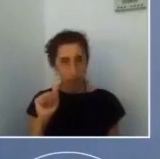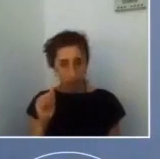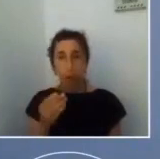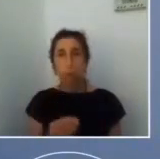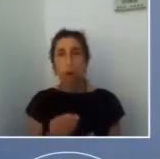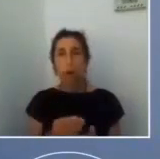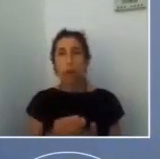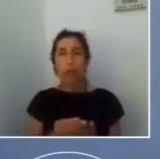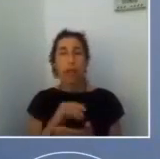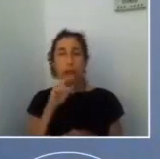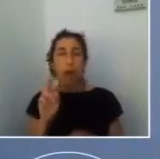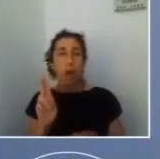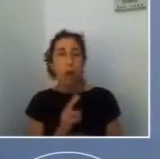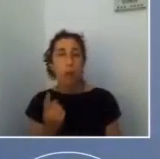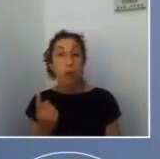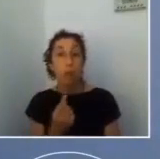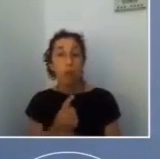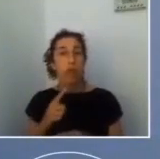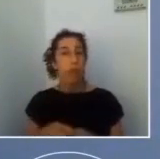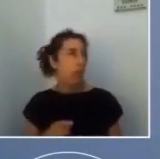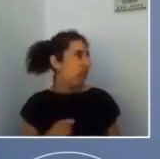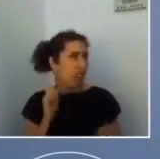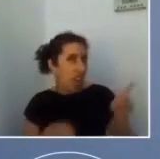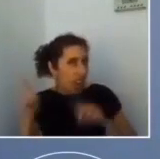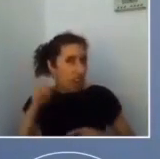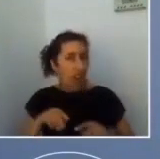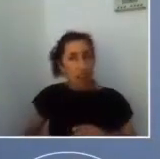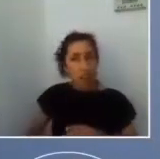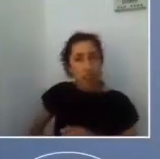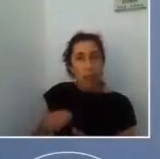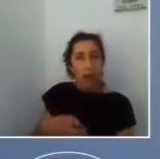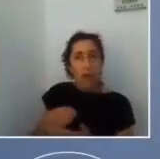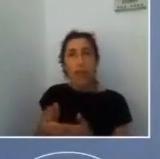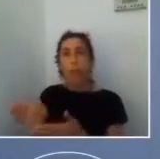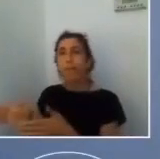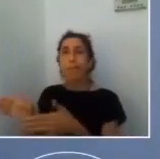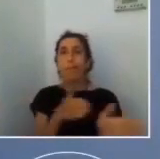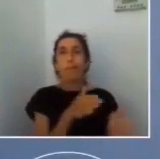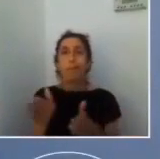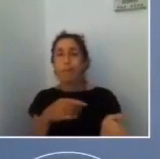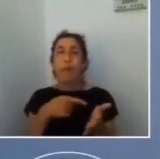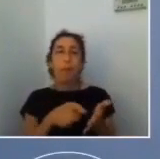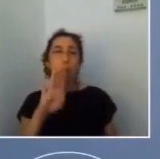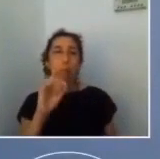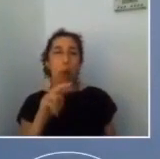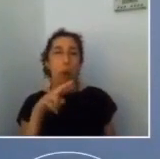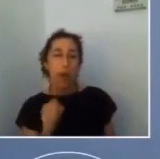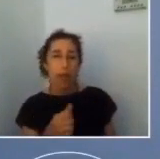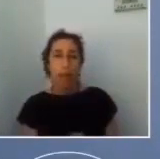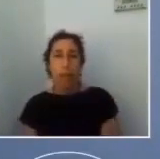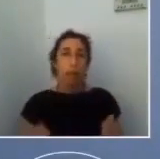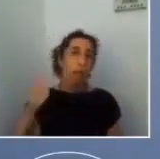personal use by senior leadership, to award contracts to the financial gain of close associates and